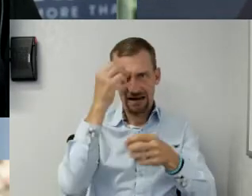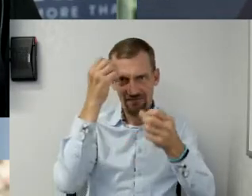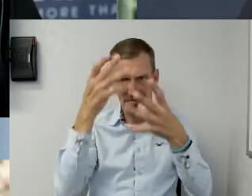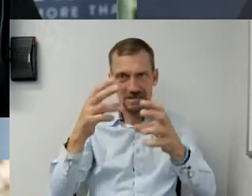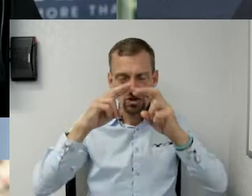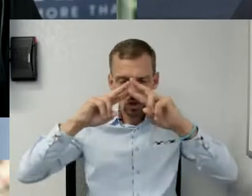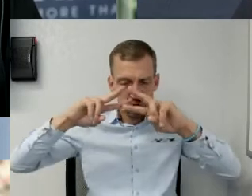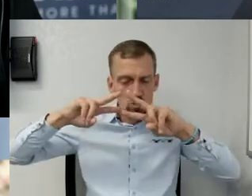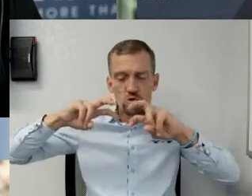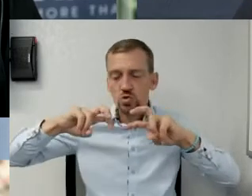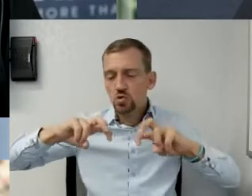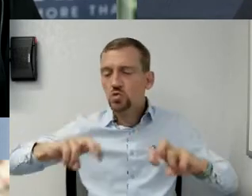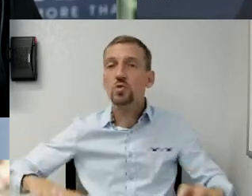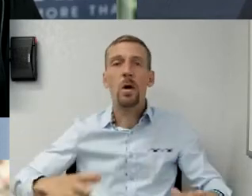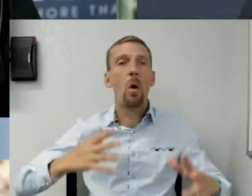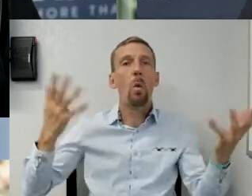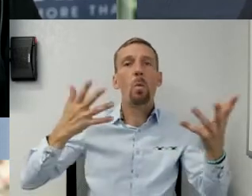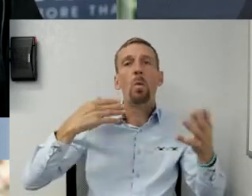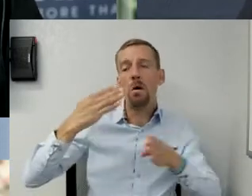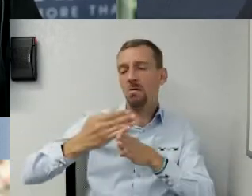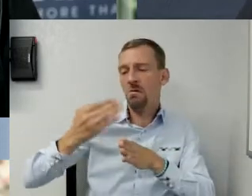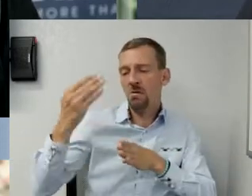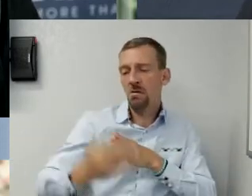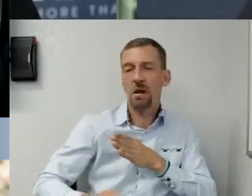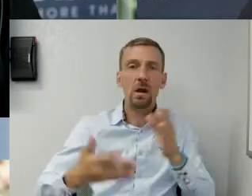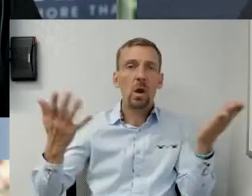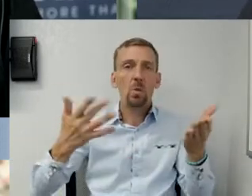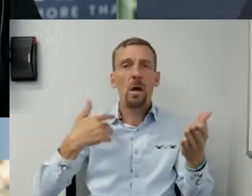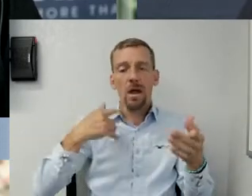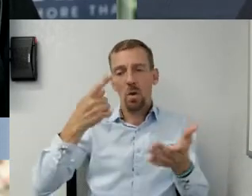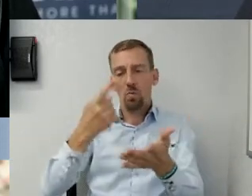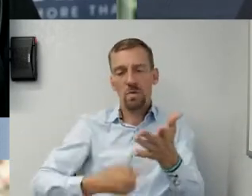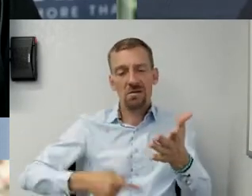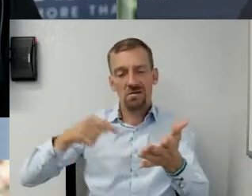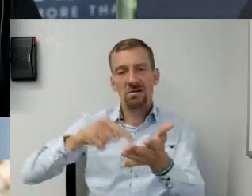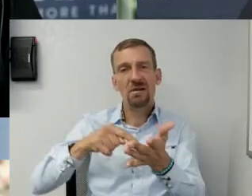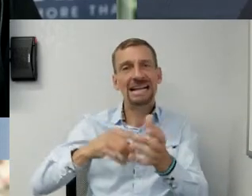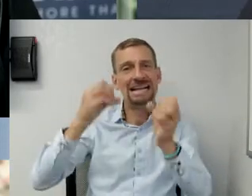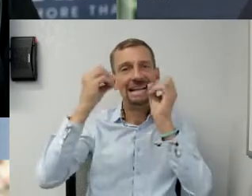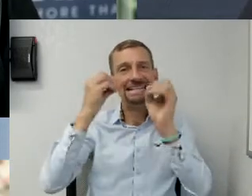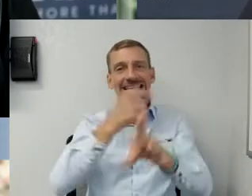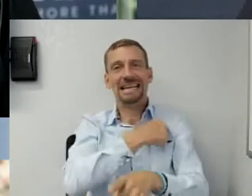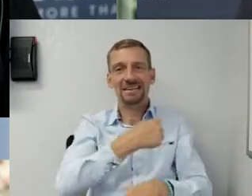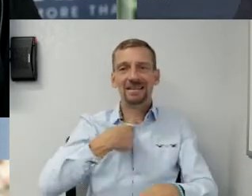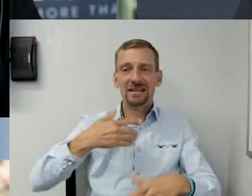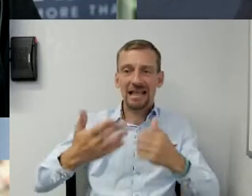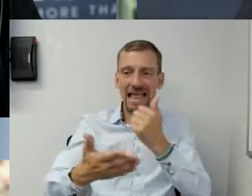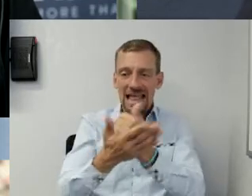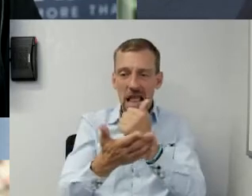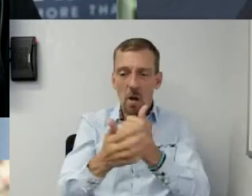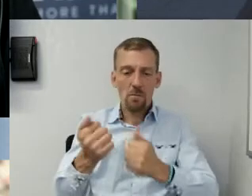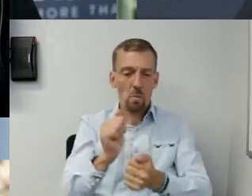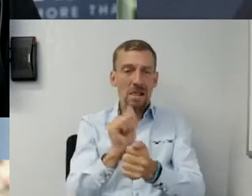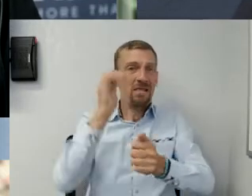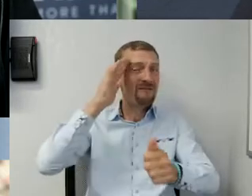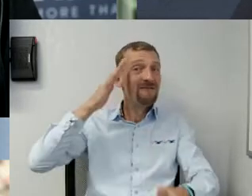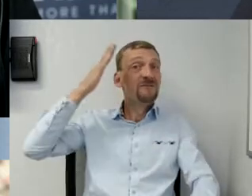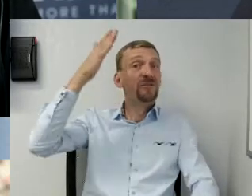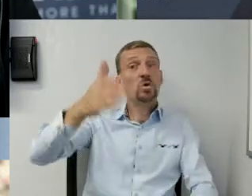see, what conclusions, if any, what does this teach us? What can this help us with the future?